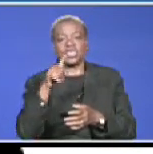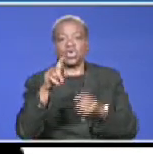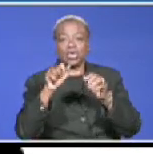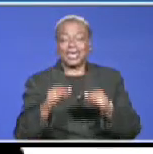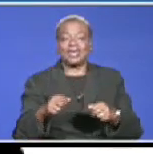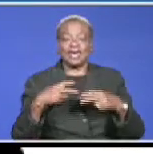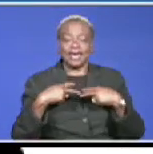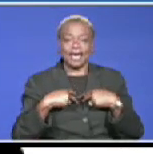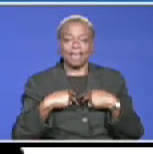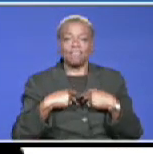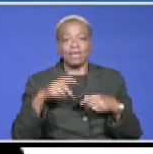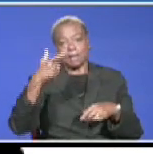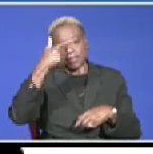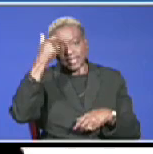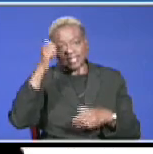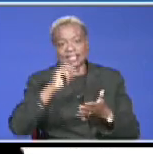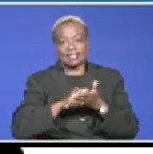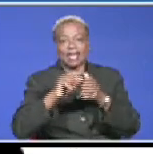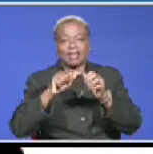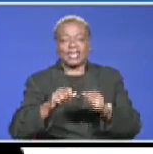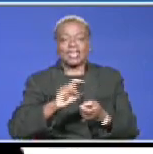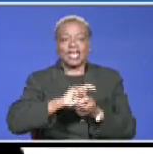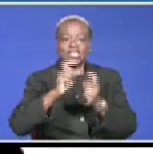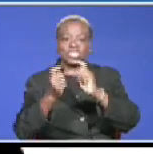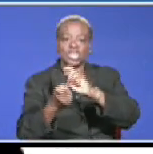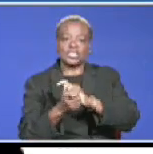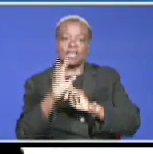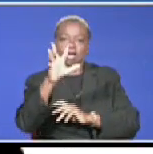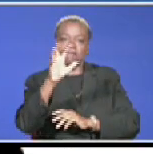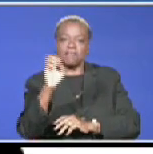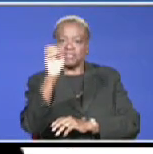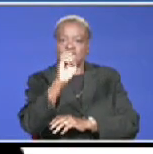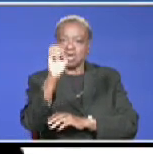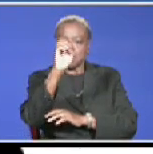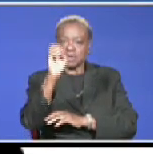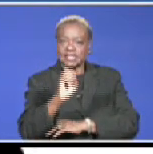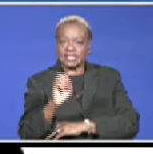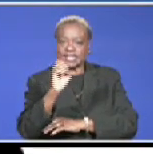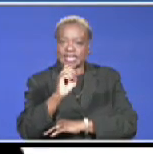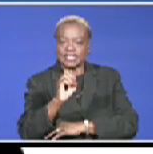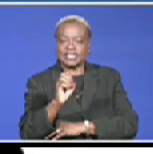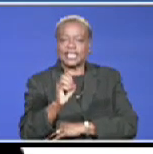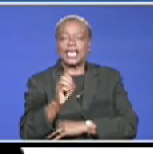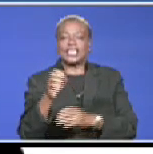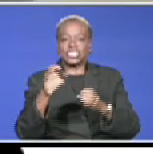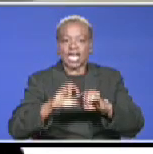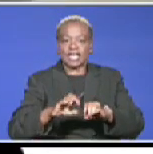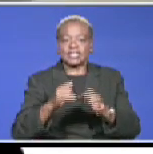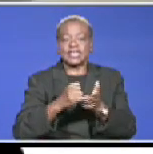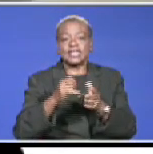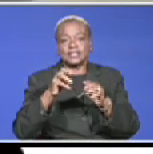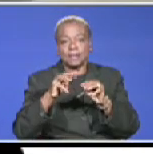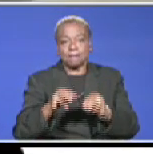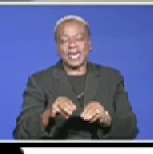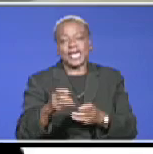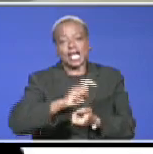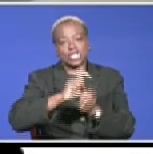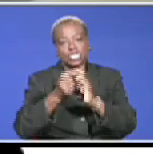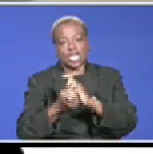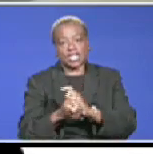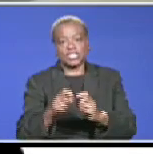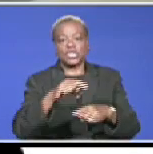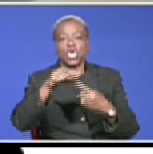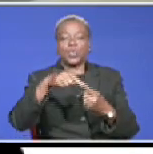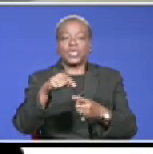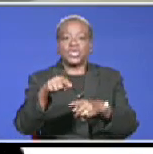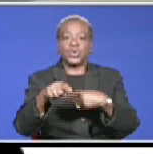There's a 60% chance, even higher, that will probably change once you get there. But the general idea, I feel, is good to have so you know